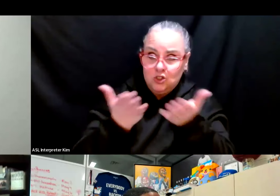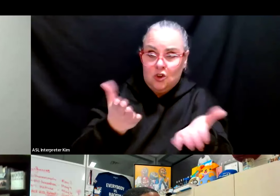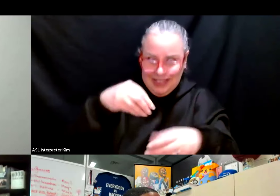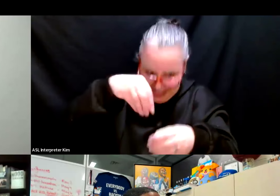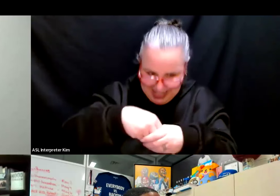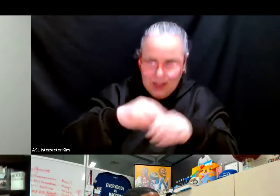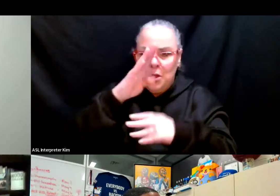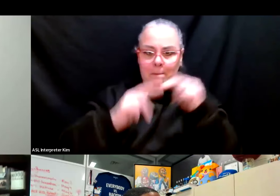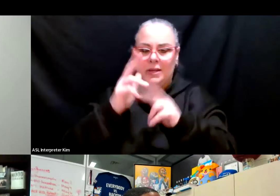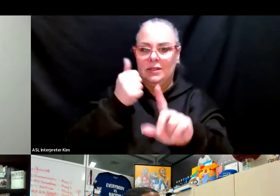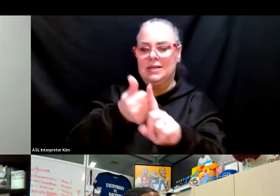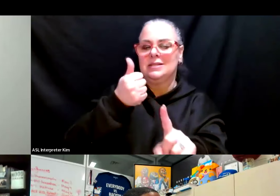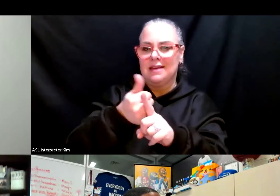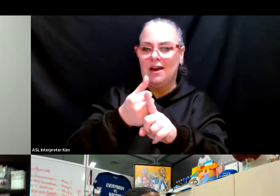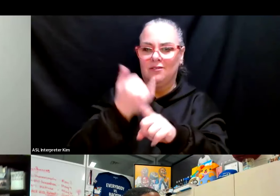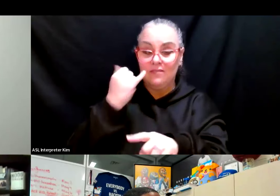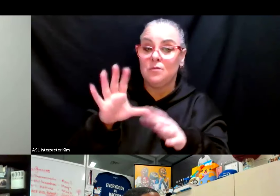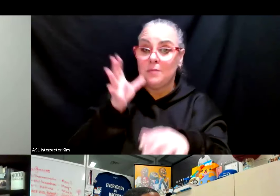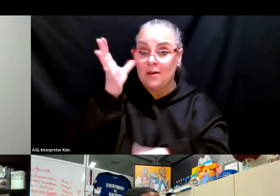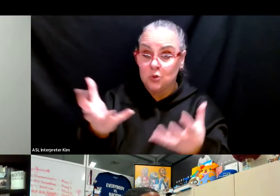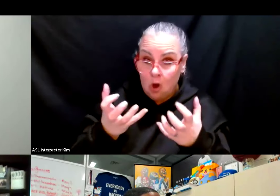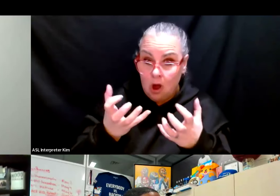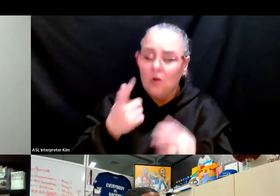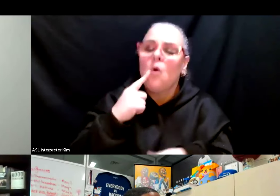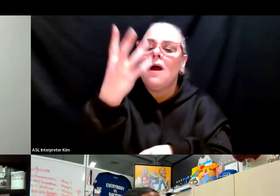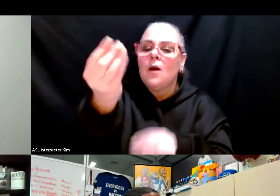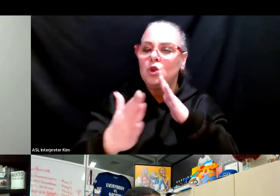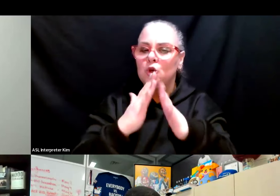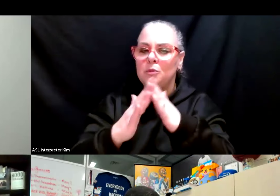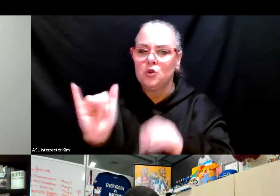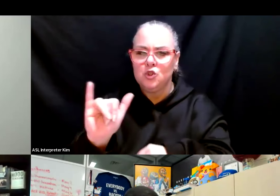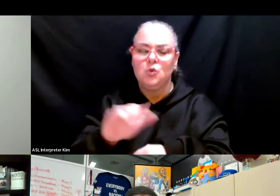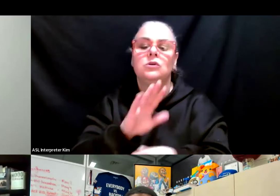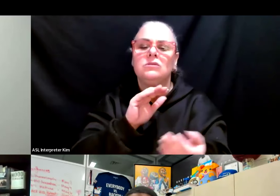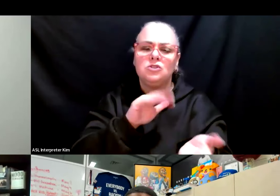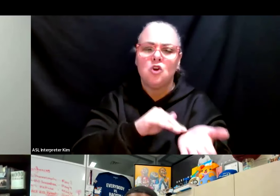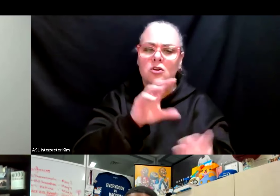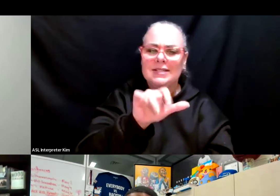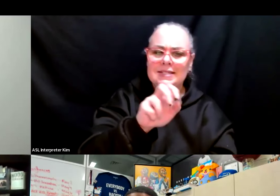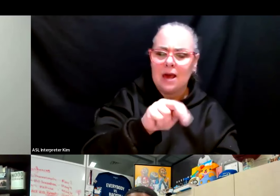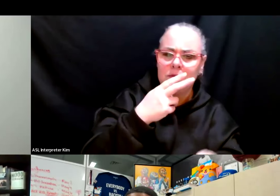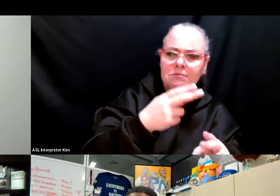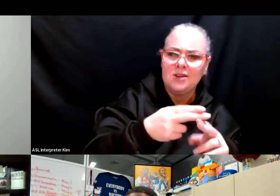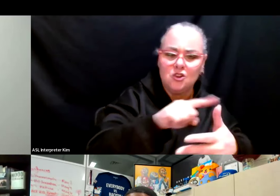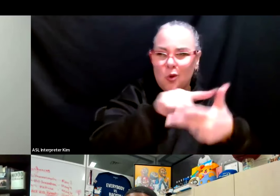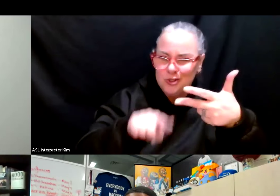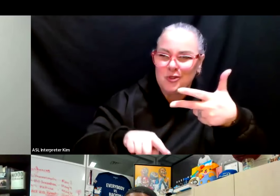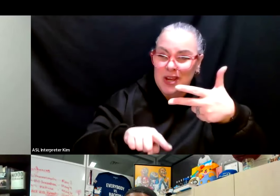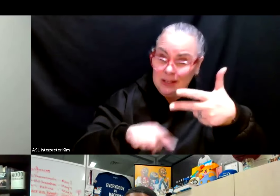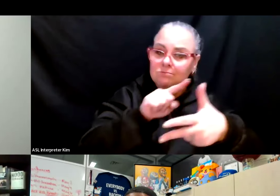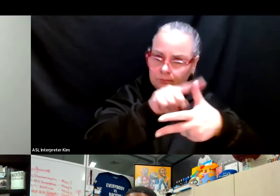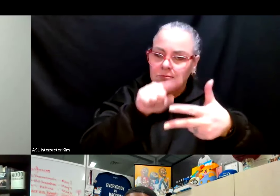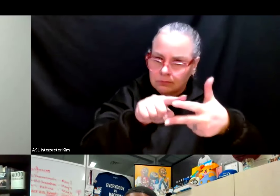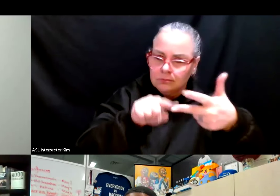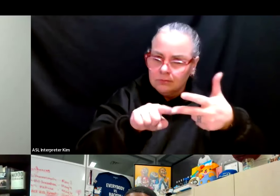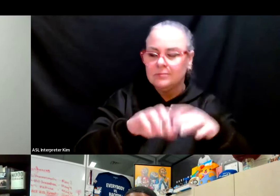buildings when parents choose, or within the community. And Dr. Simon mentioned Children's Services of Roxbury, the Baker Center.